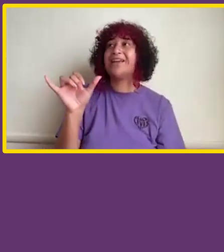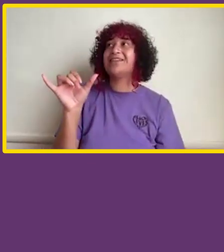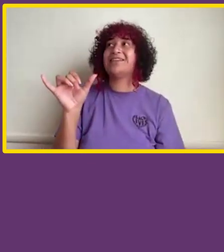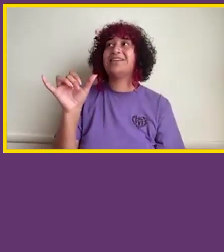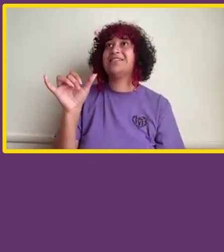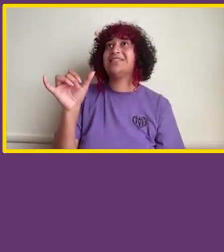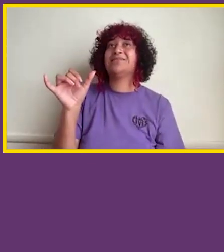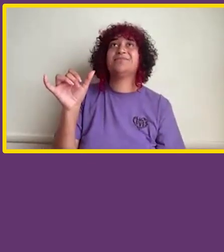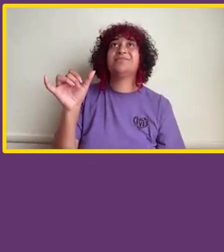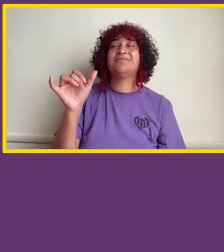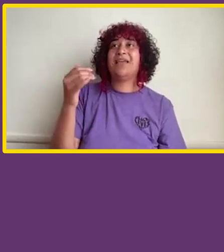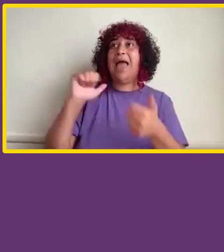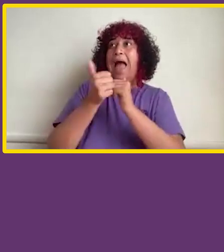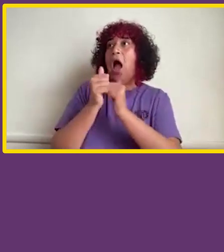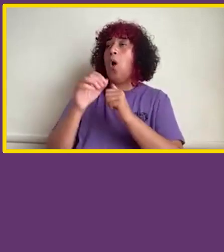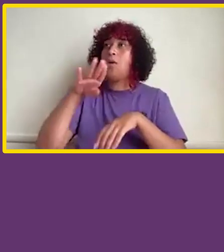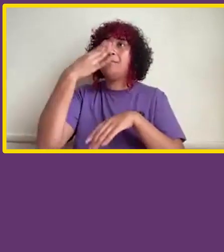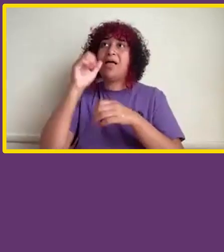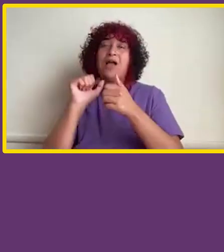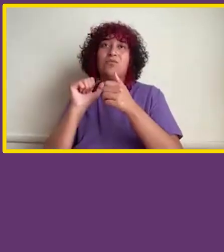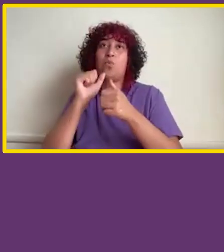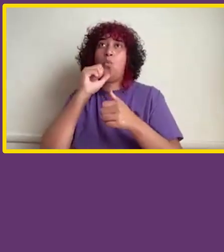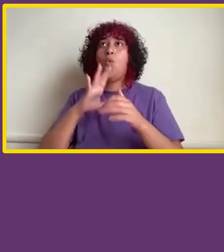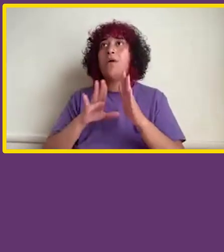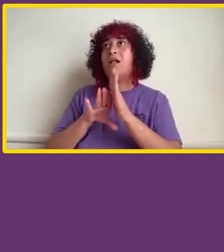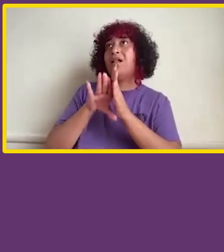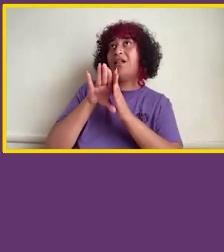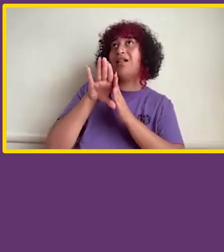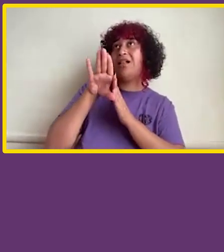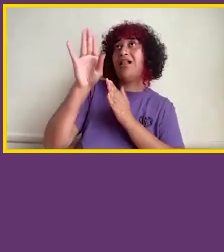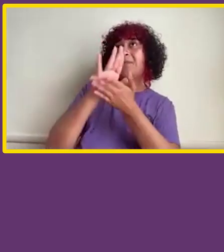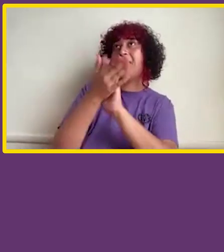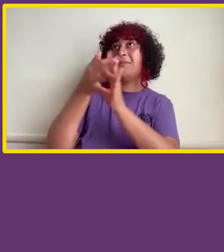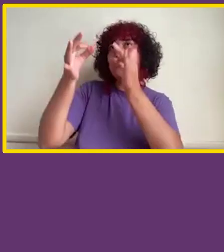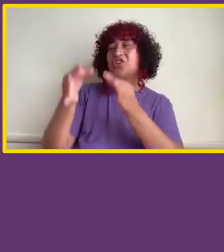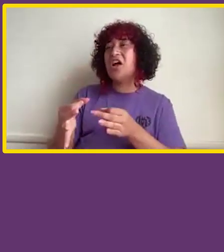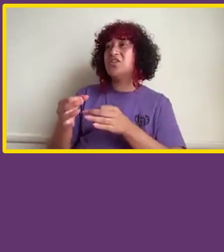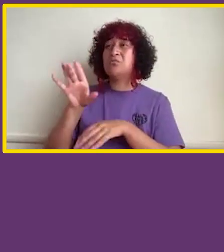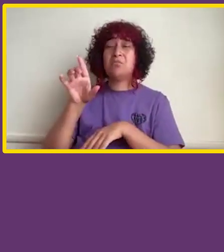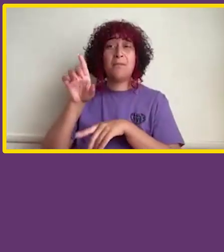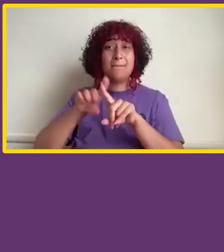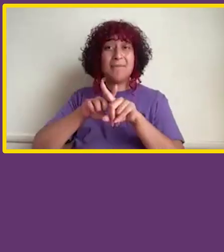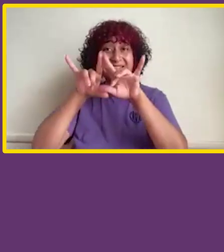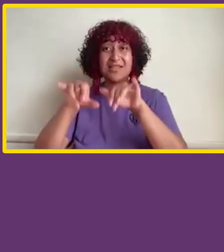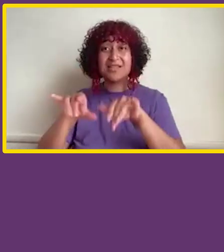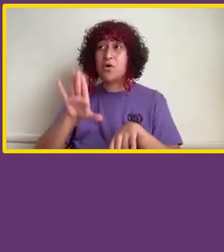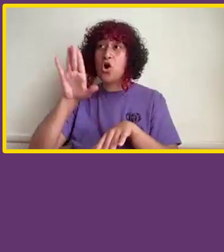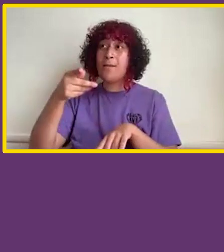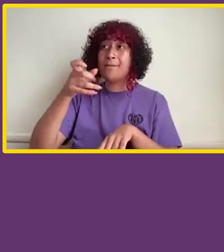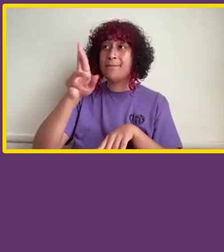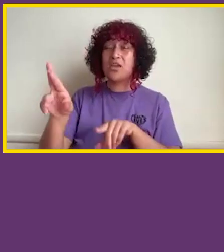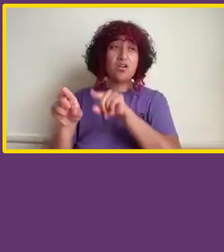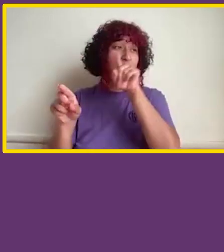that a Black woman would rise to that level as a justice. Meanwhile, her quote unquote peer is being